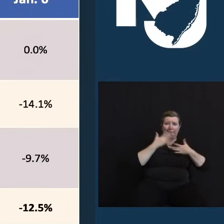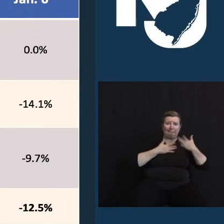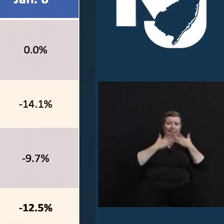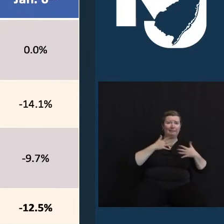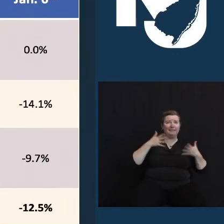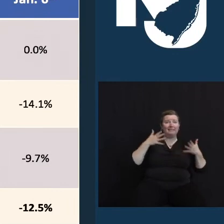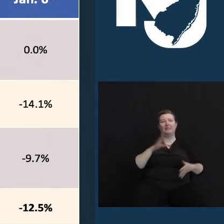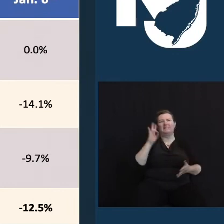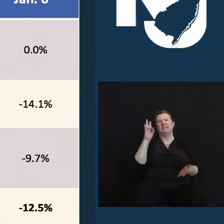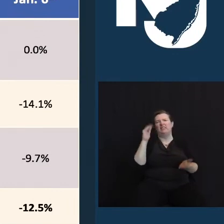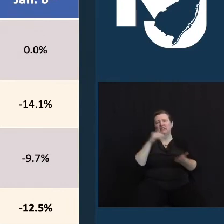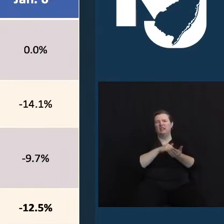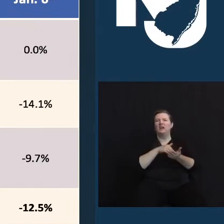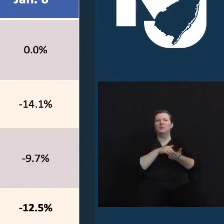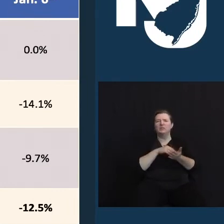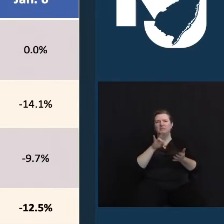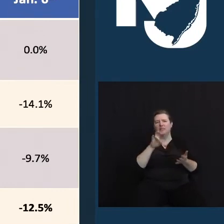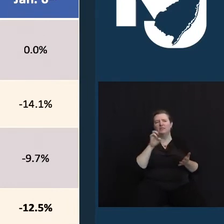7,717. That's still